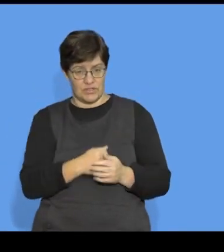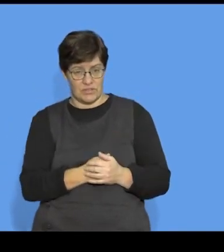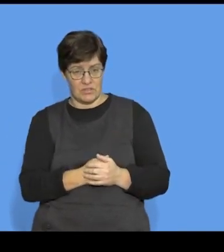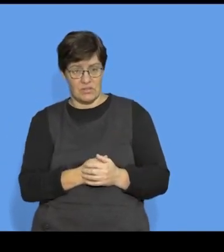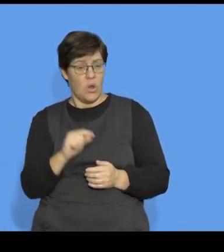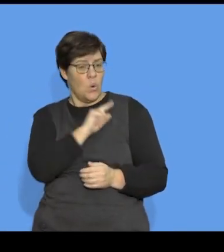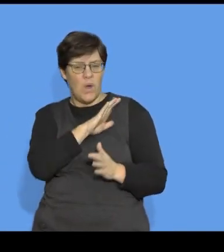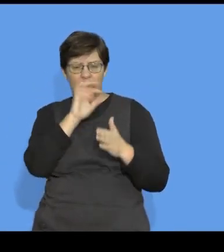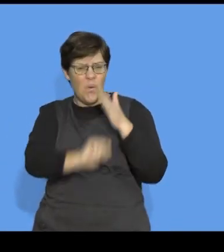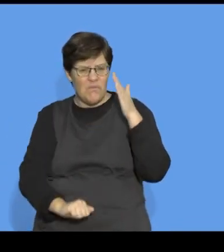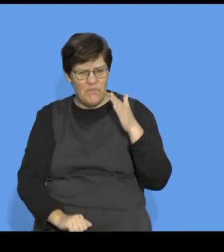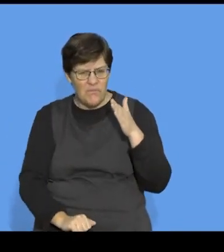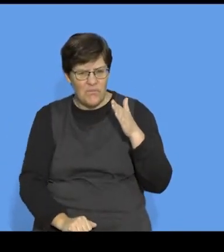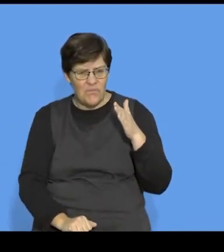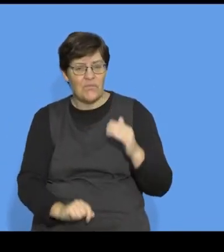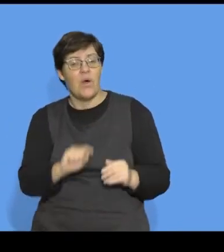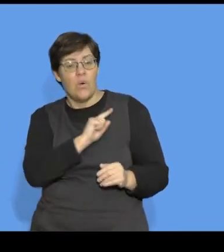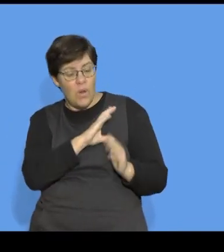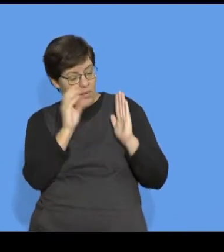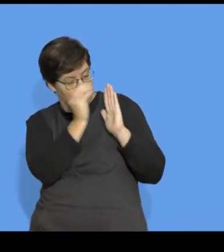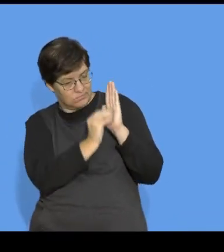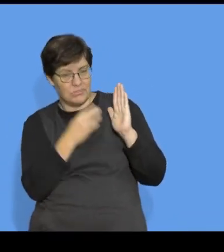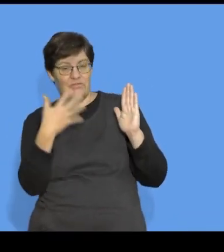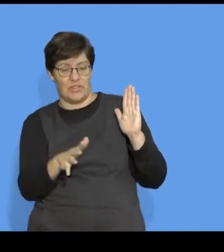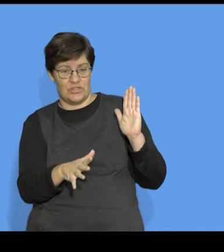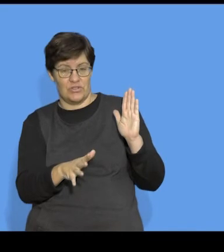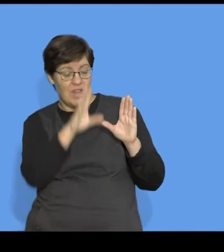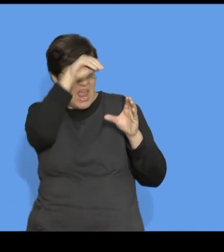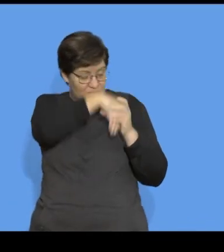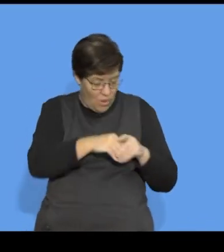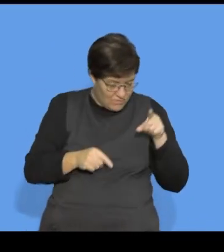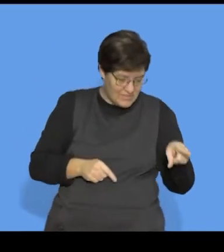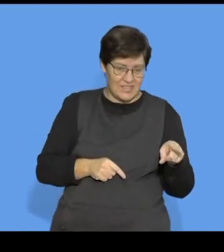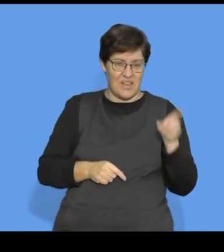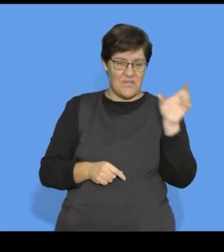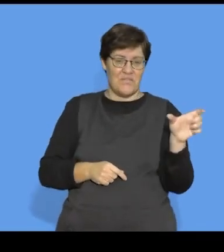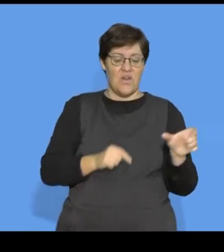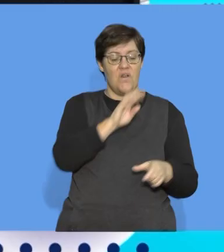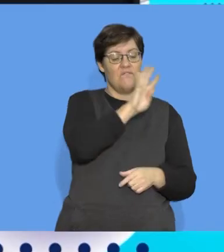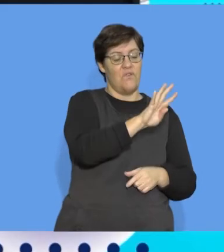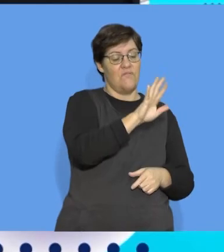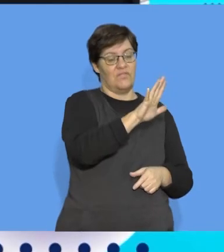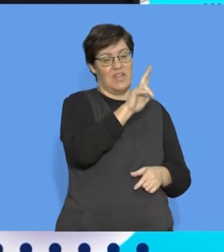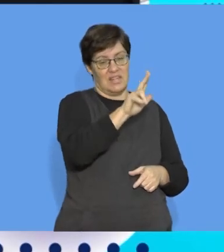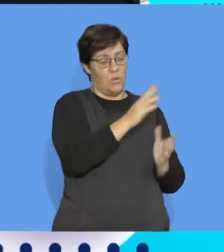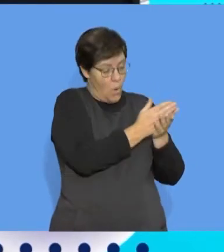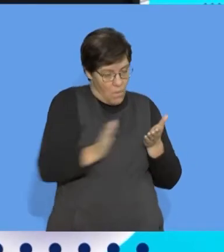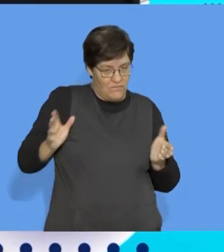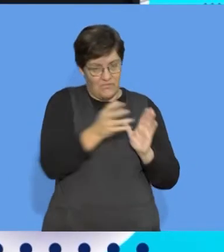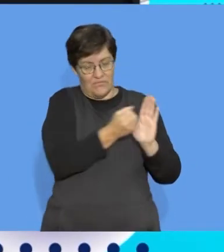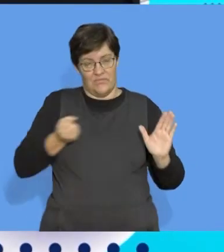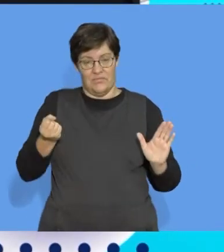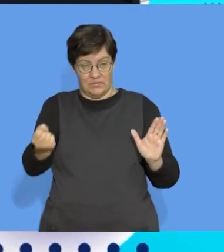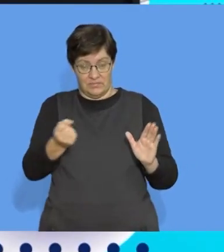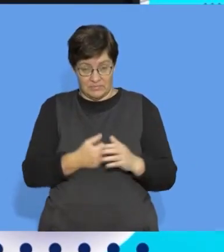depreciation. And why am I subtracting it? Because it has been recorded and it is part of the 458. So I take it